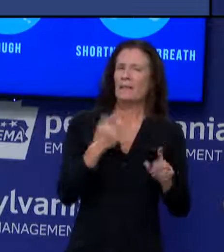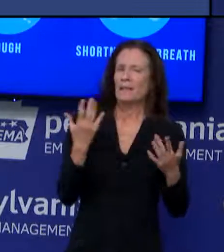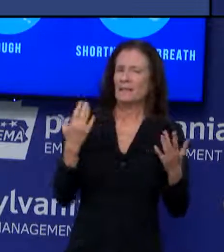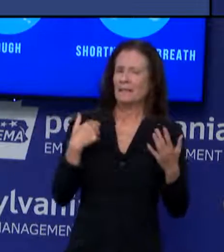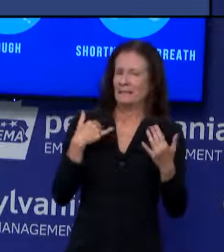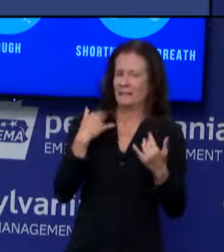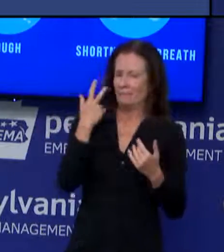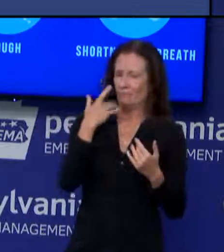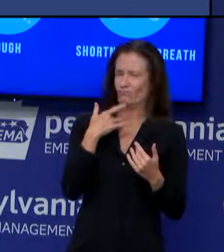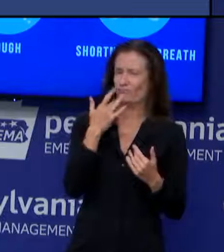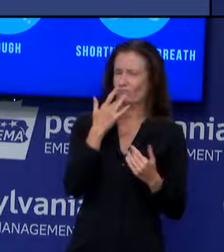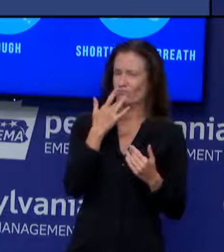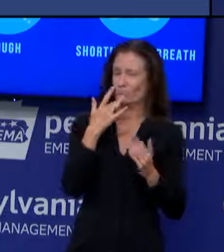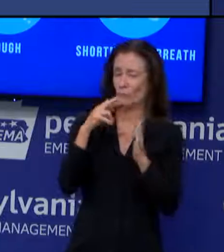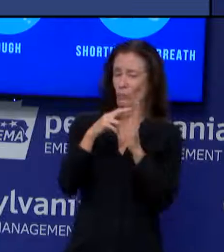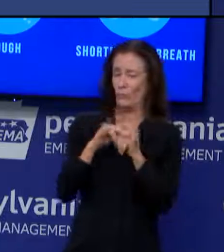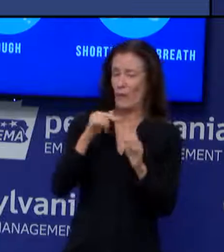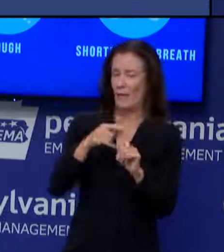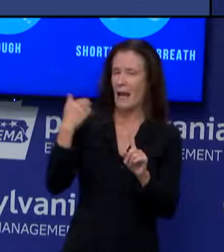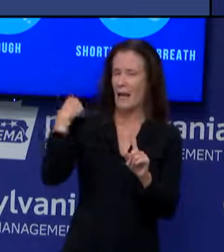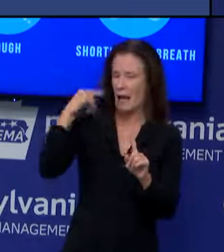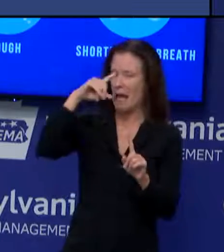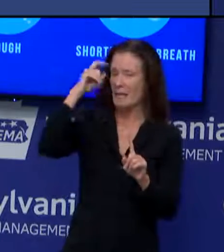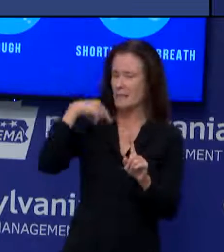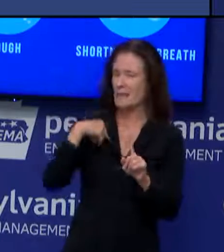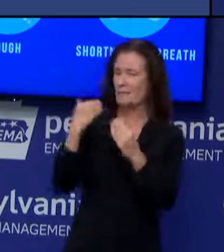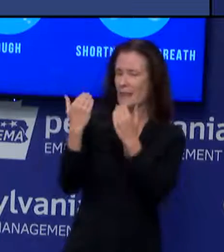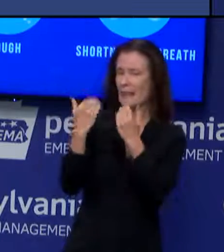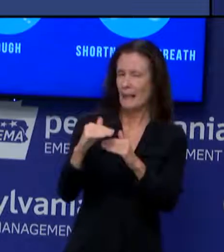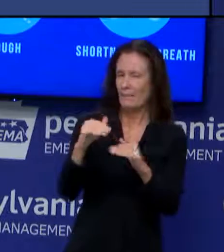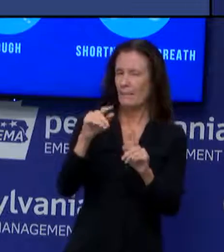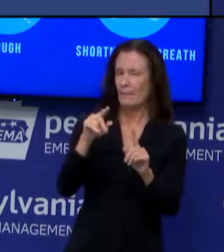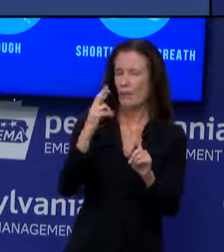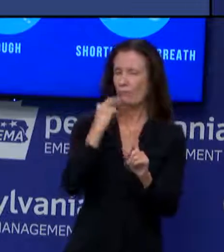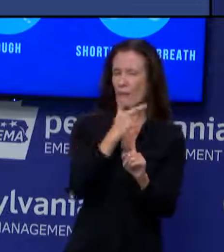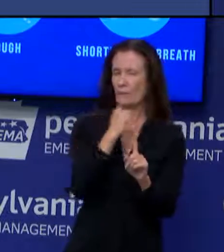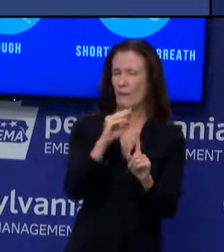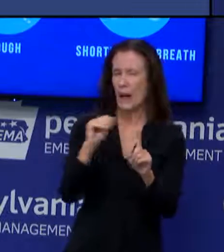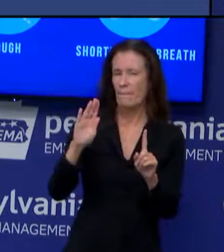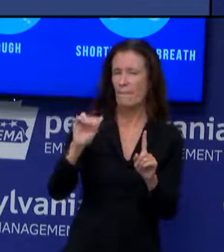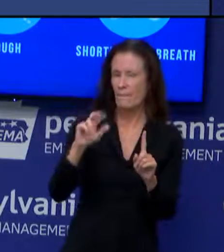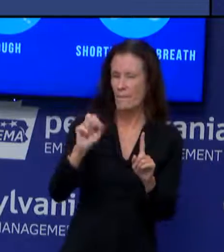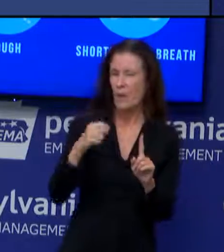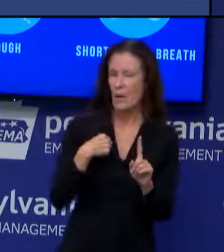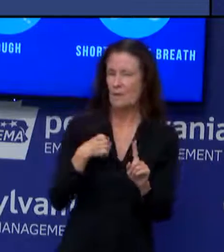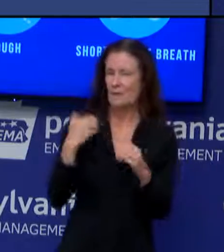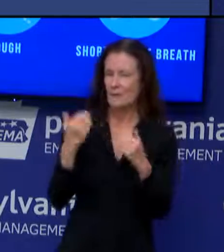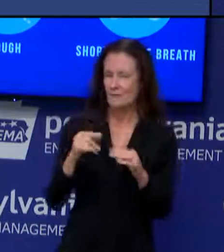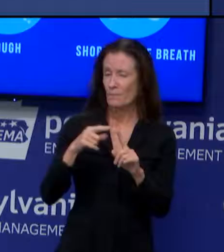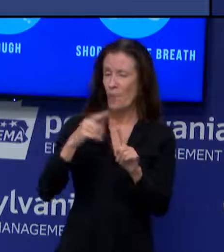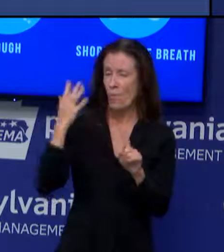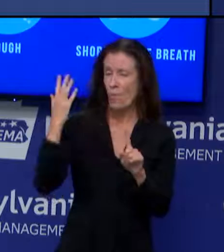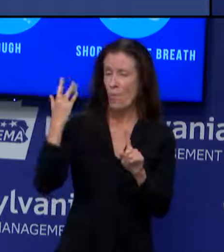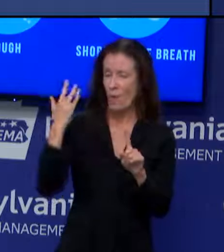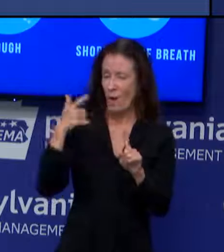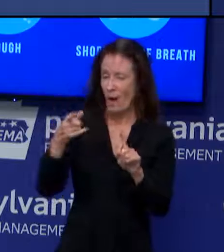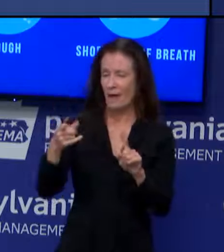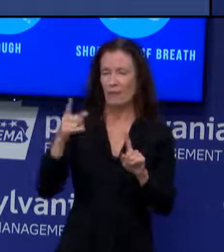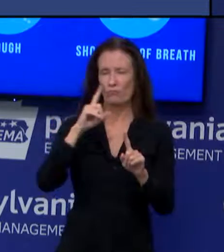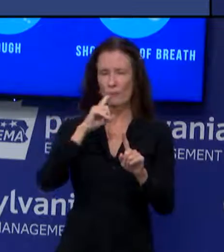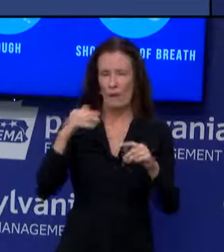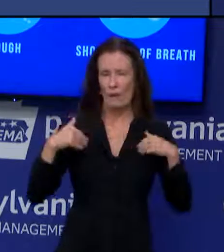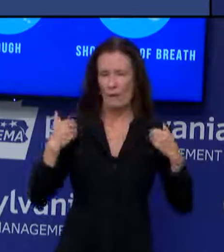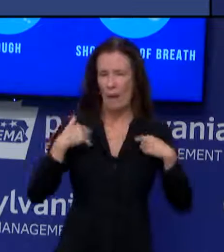was because of the increase that had been generated from younger people, using a broader definition of that, who